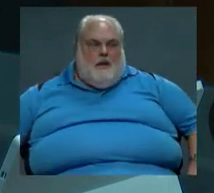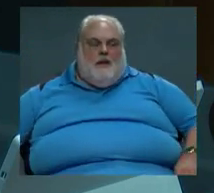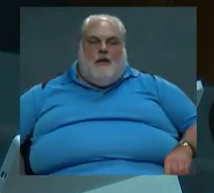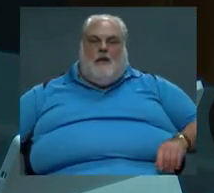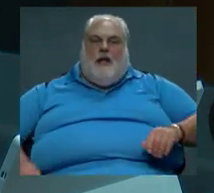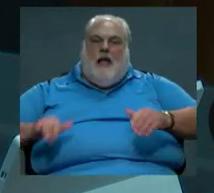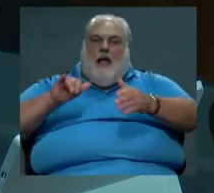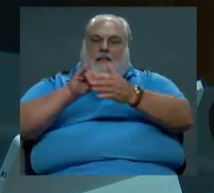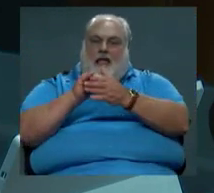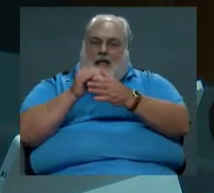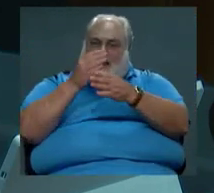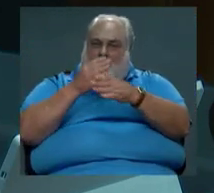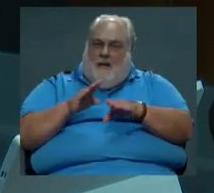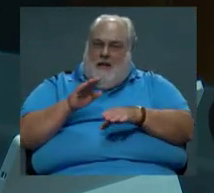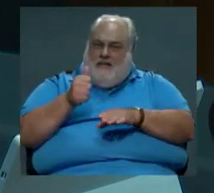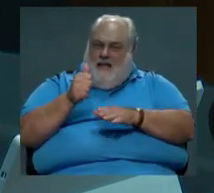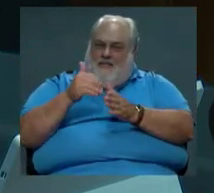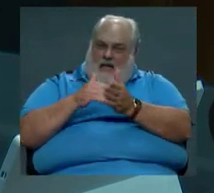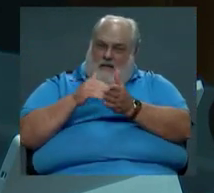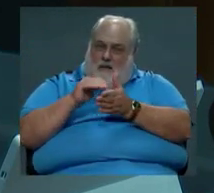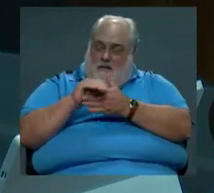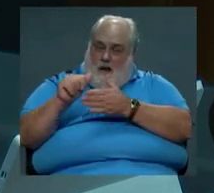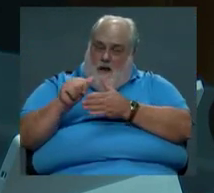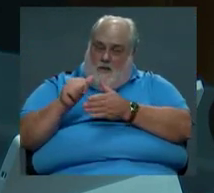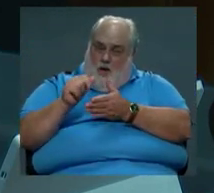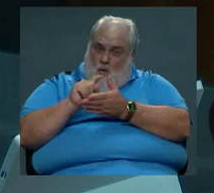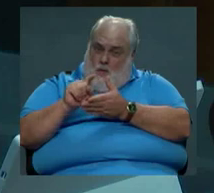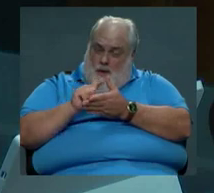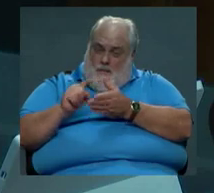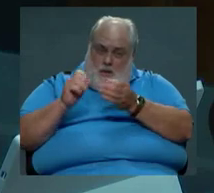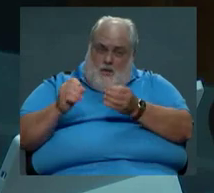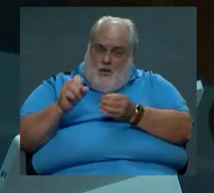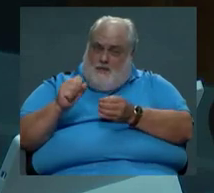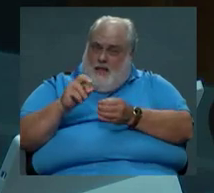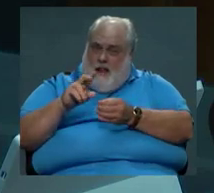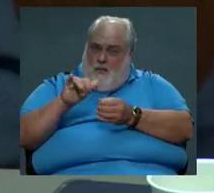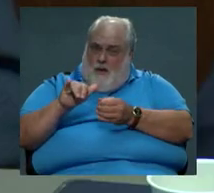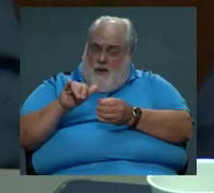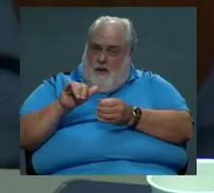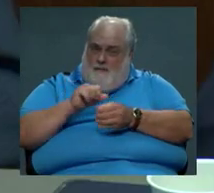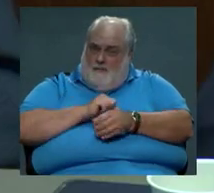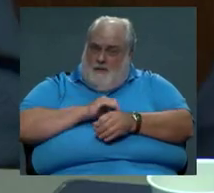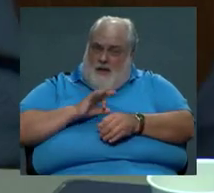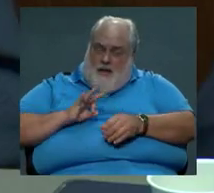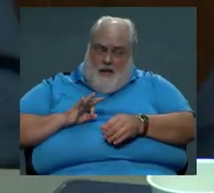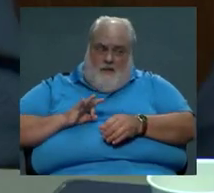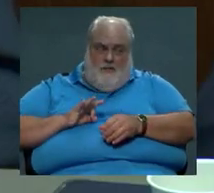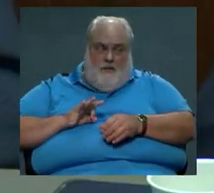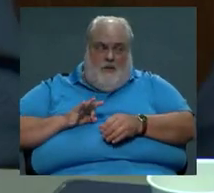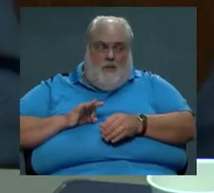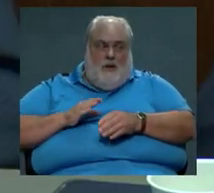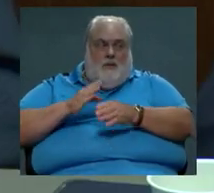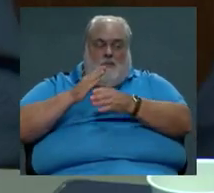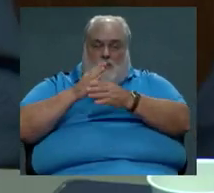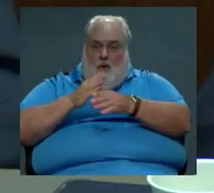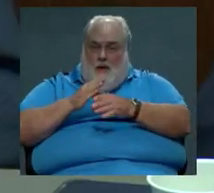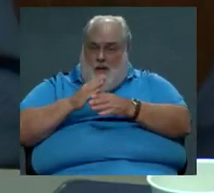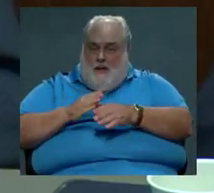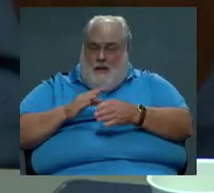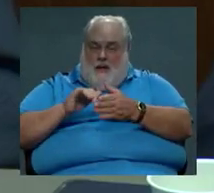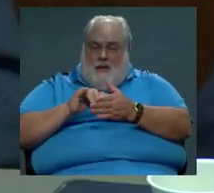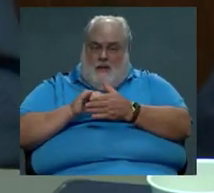week. And this has no salaries for staff in it? No, as I said, and we can break that down as far as